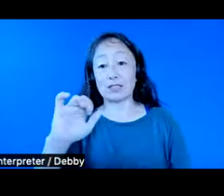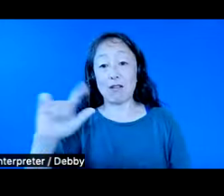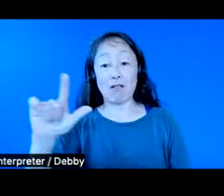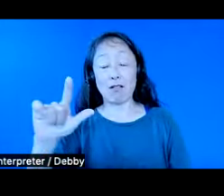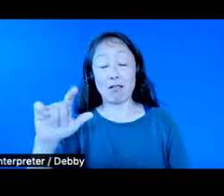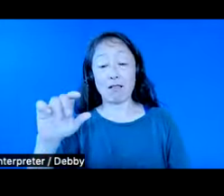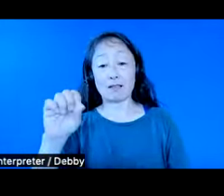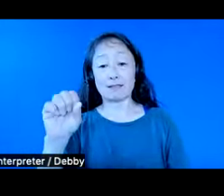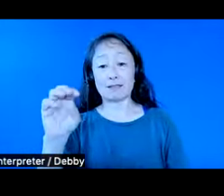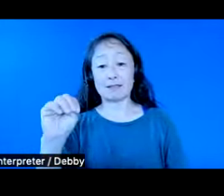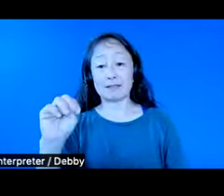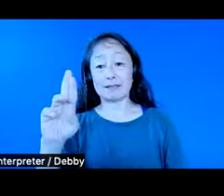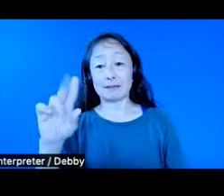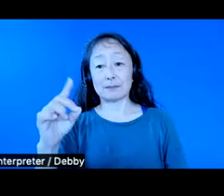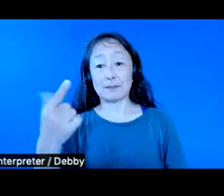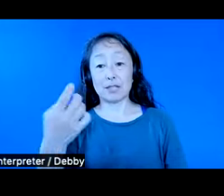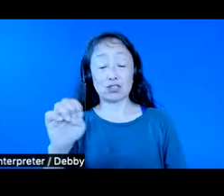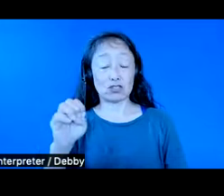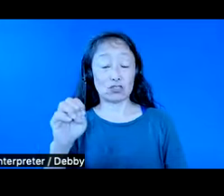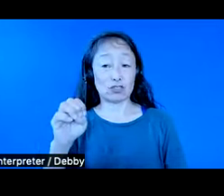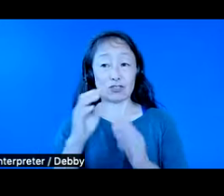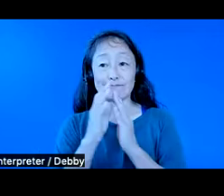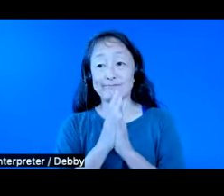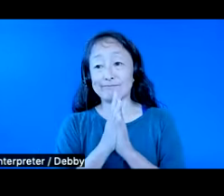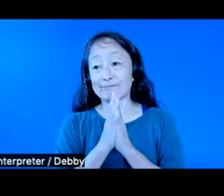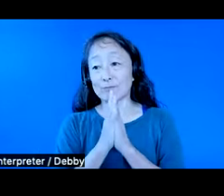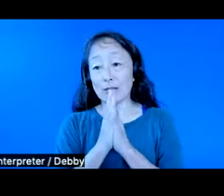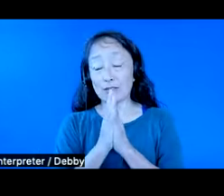It smells so right. Just sets my head right straight away.